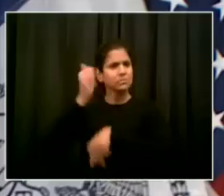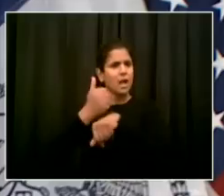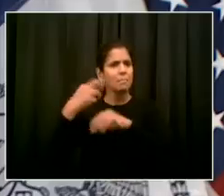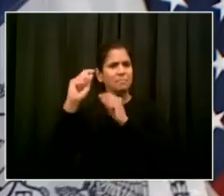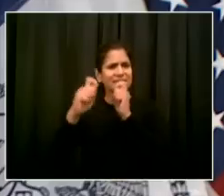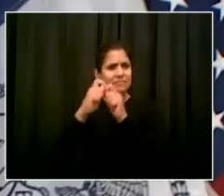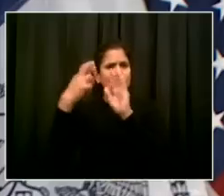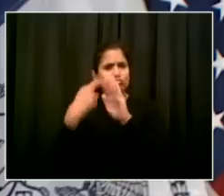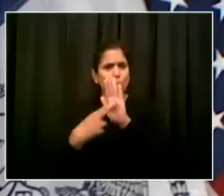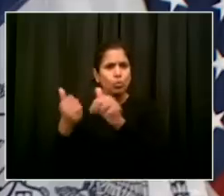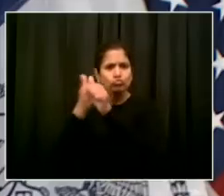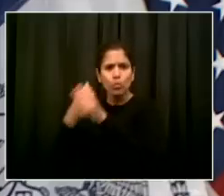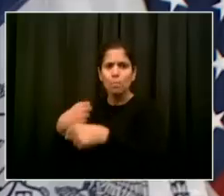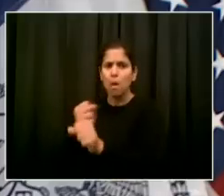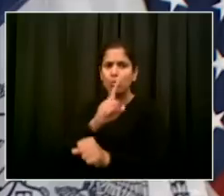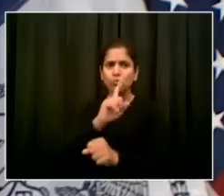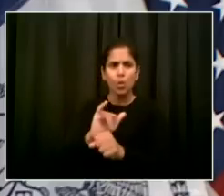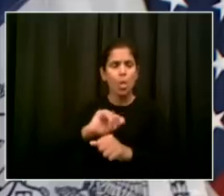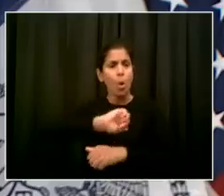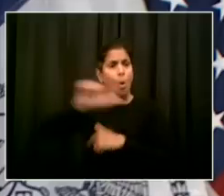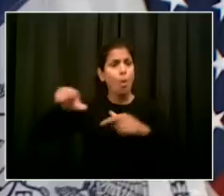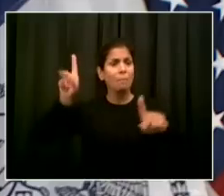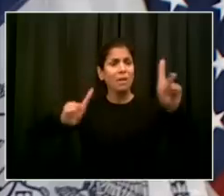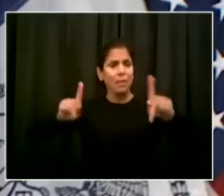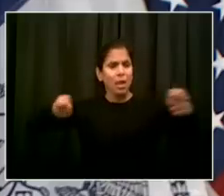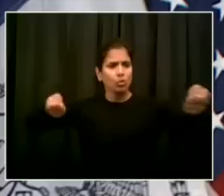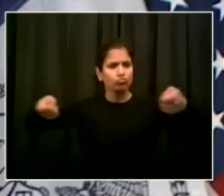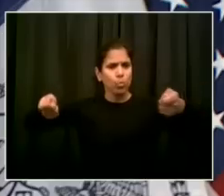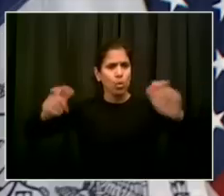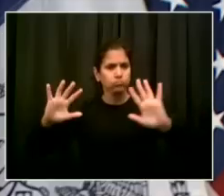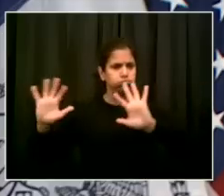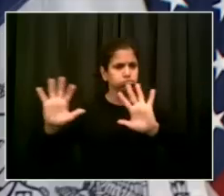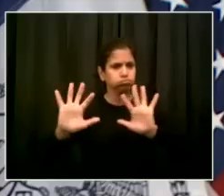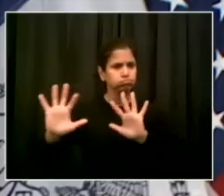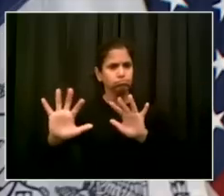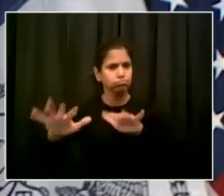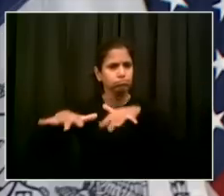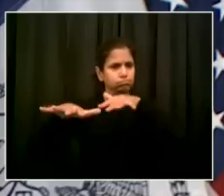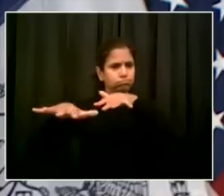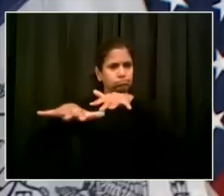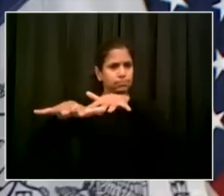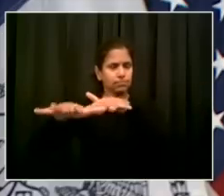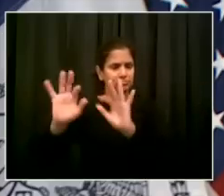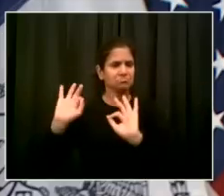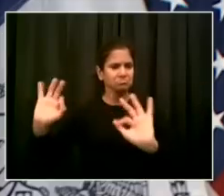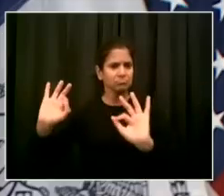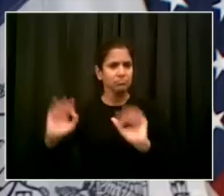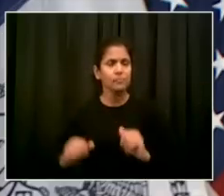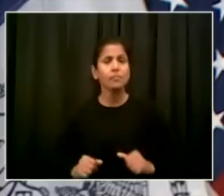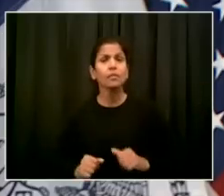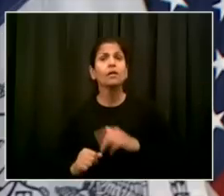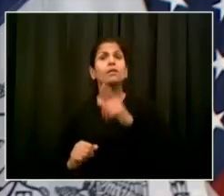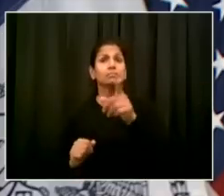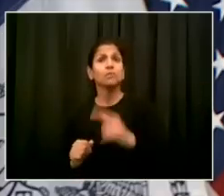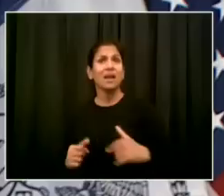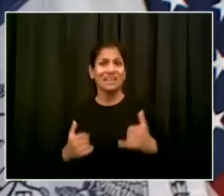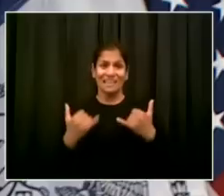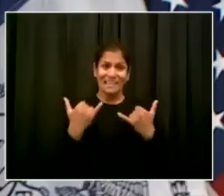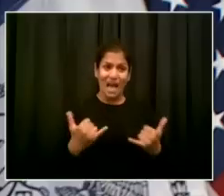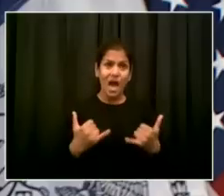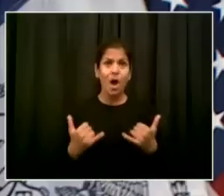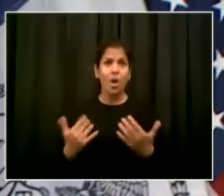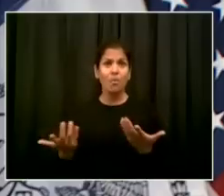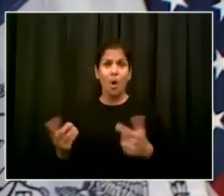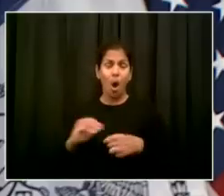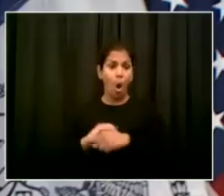still, obviously, dealing with all the normal questions of health and safety and order and what are the right rules of engagement.